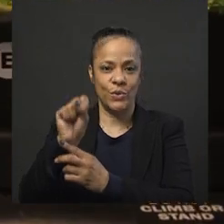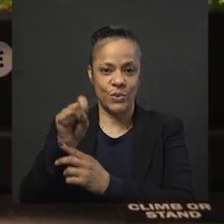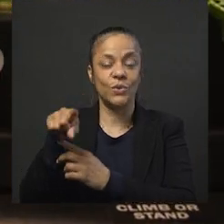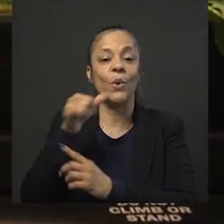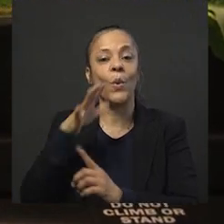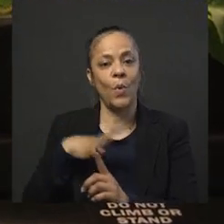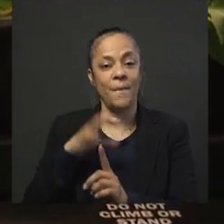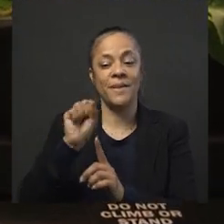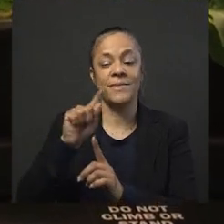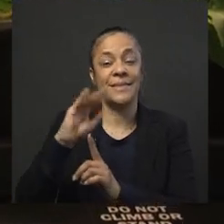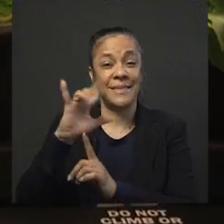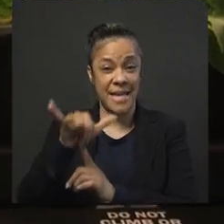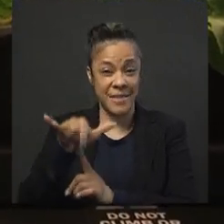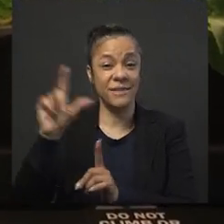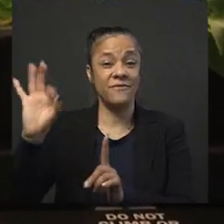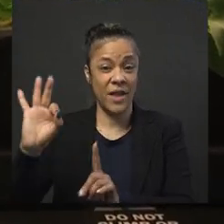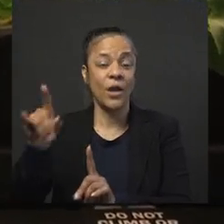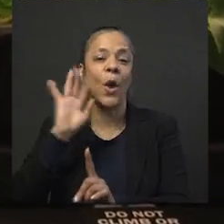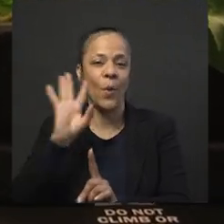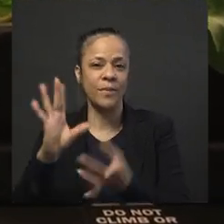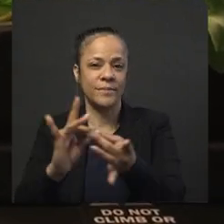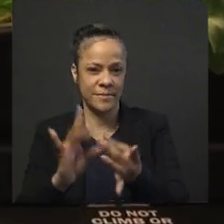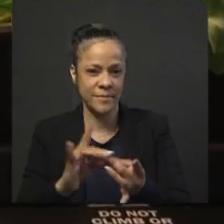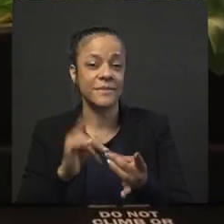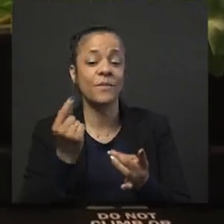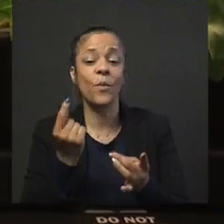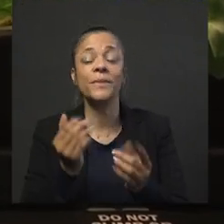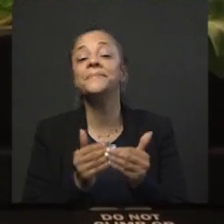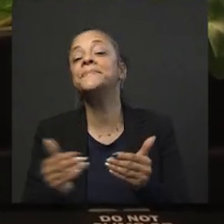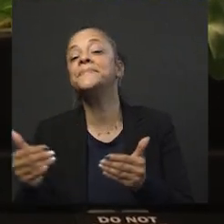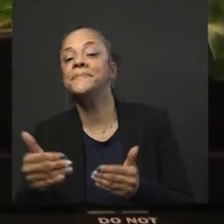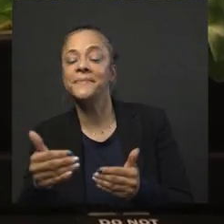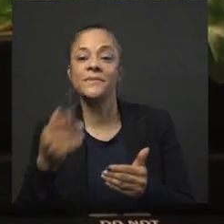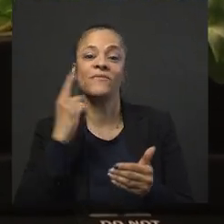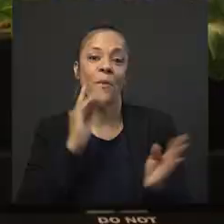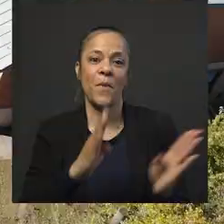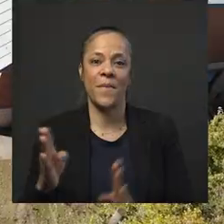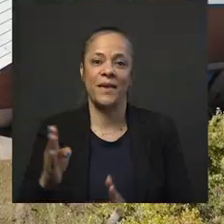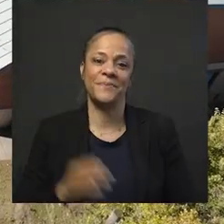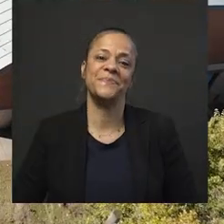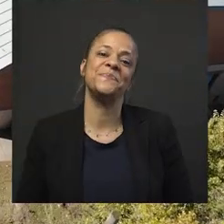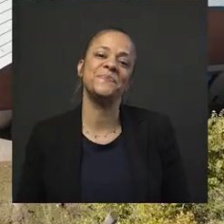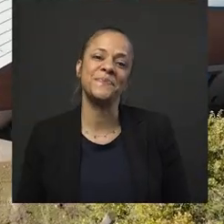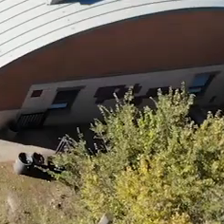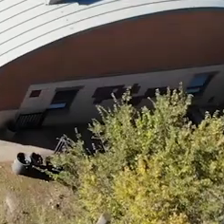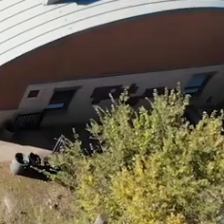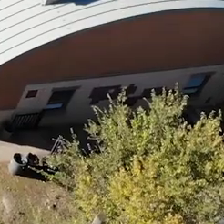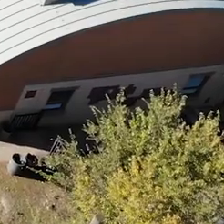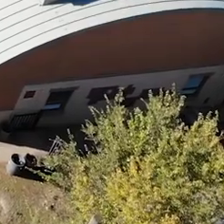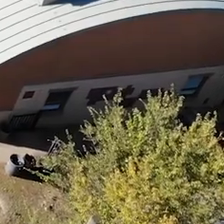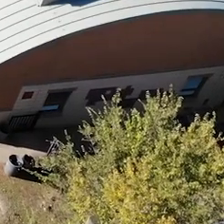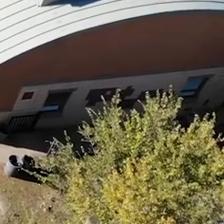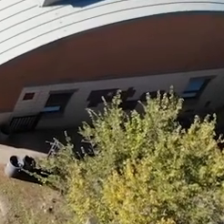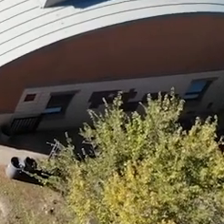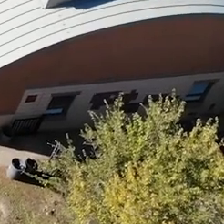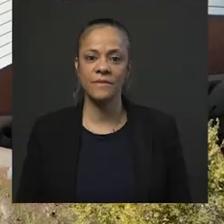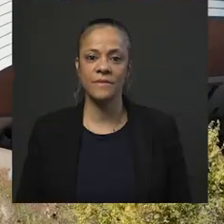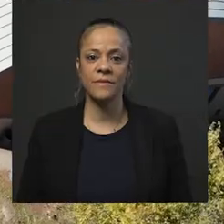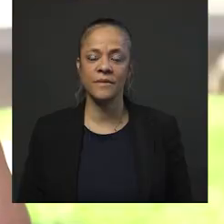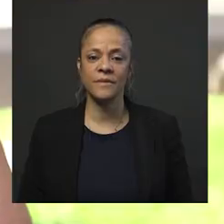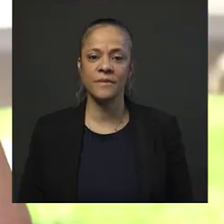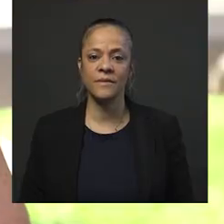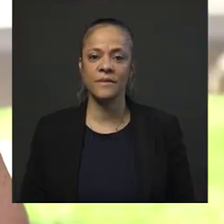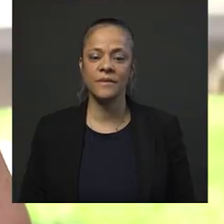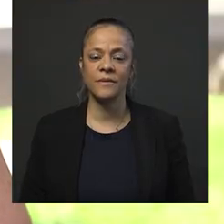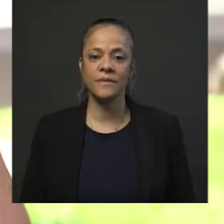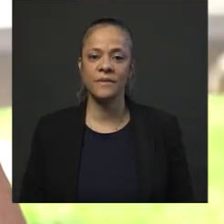Human Services Director Stacey Flanagan further demonstrates the necessary steps we're taking today to prepare for a better tomorrow.